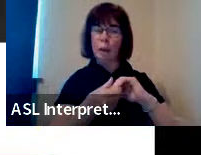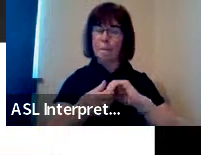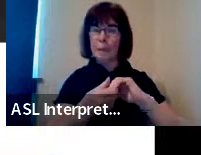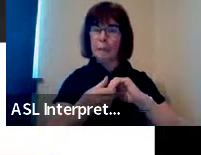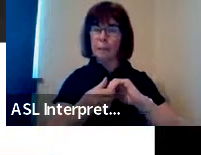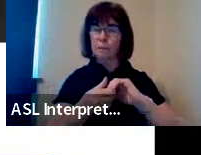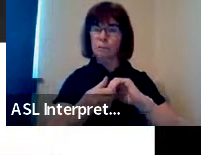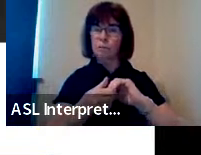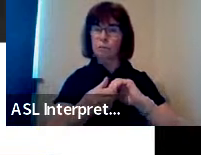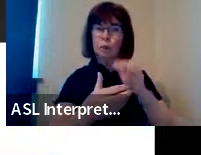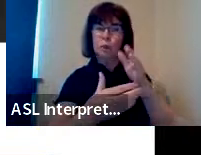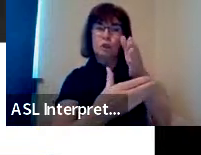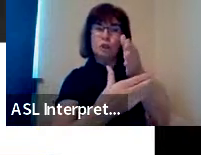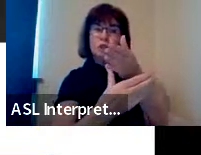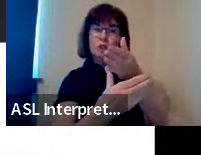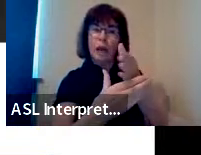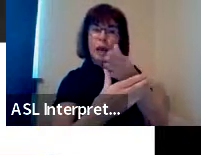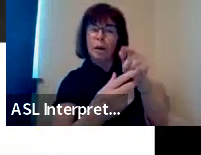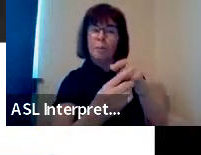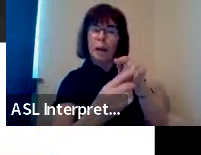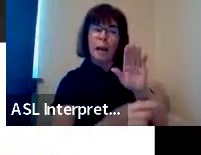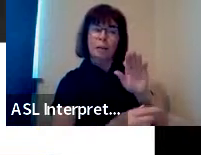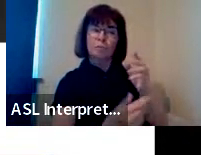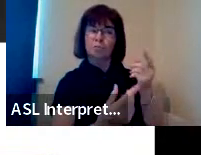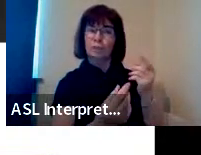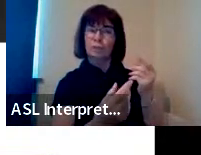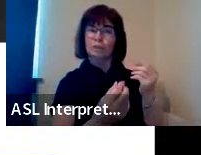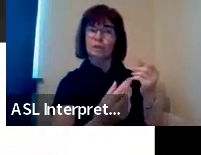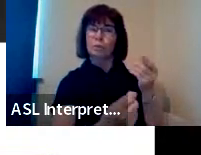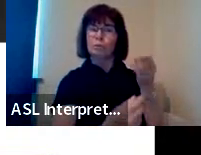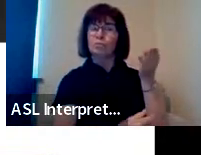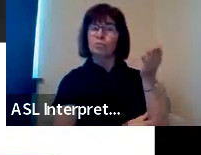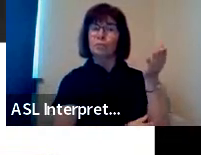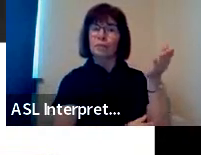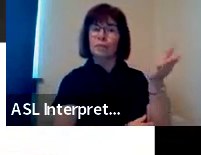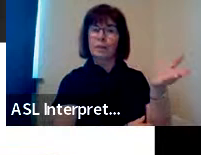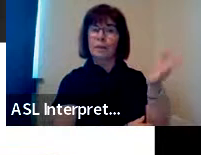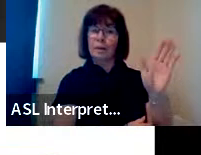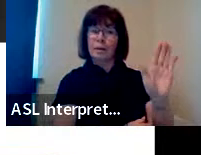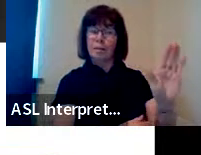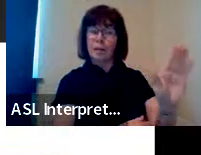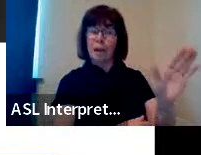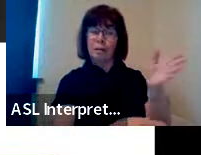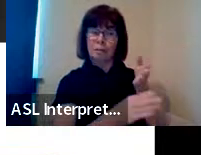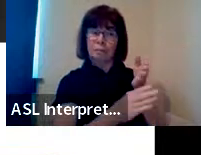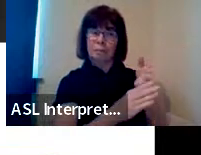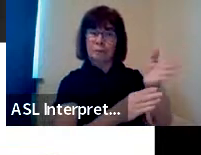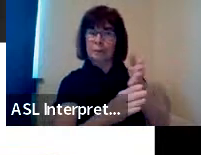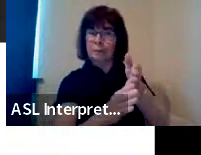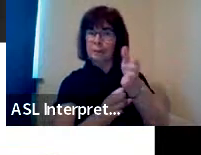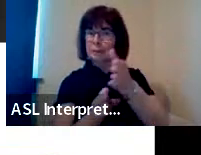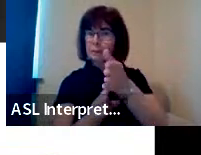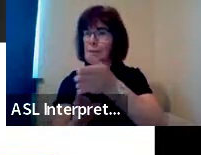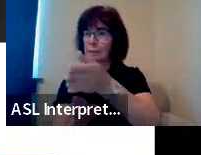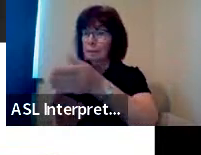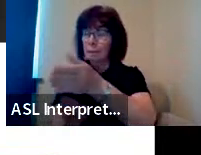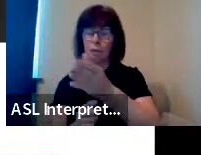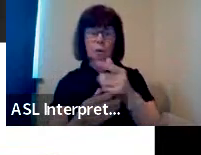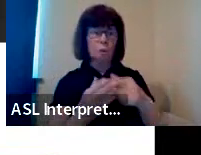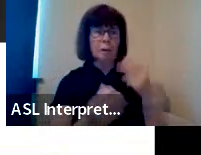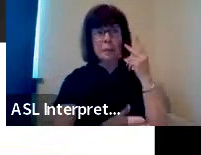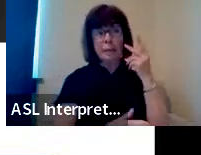share a bit about what they're doing in their area, what they're seeing, what